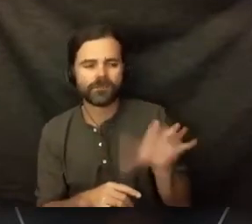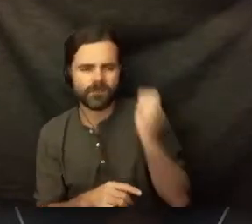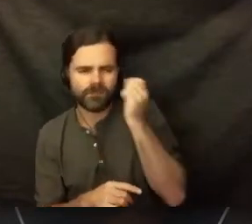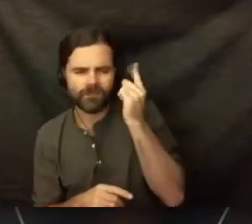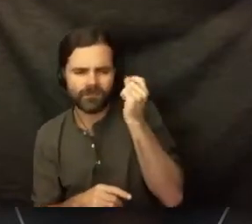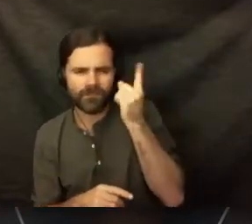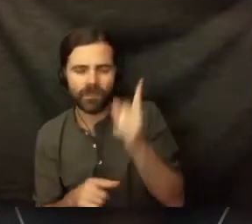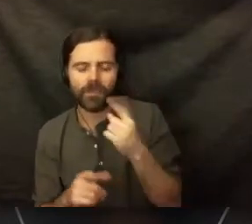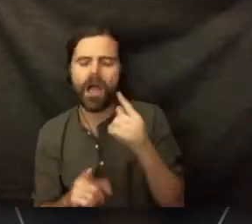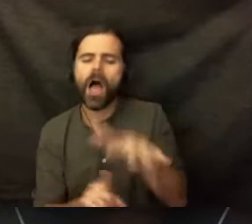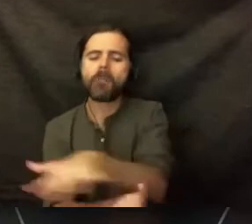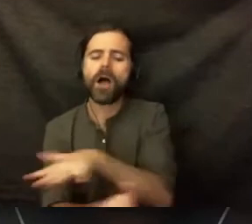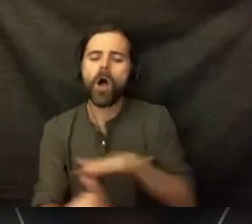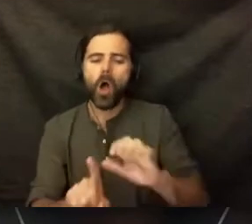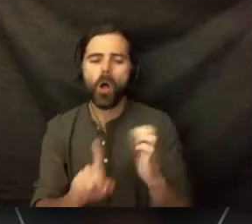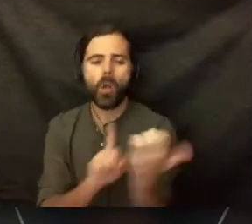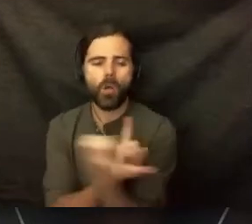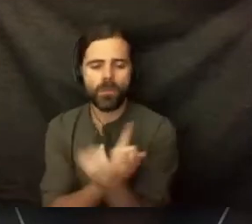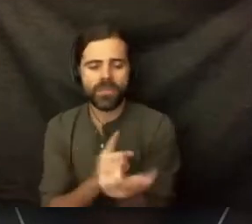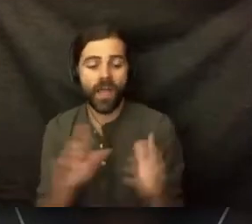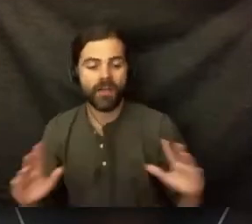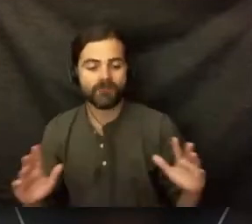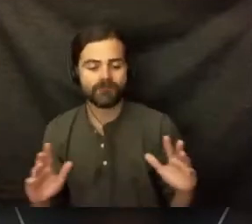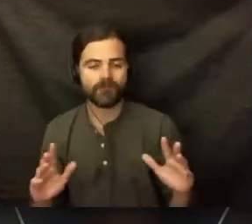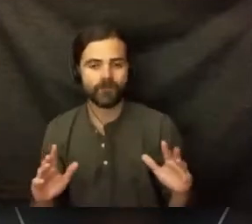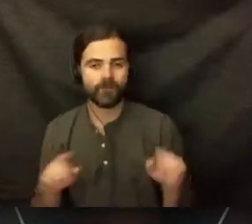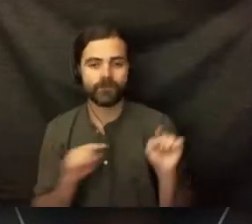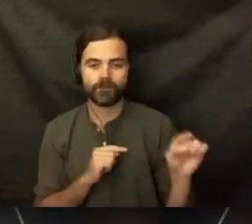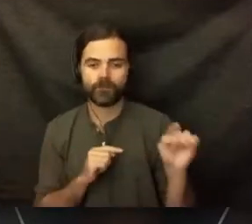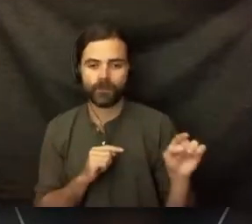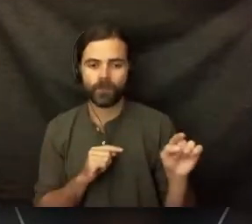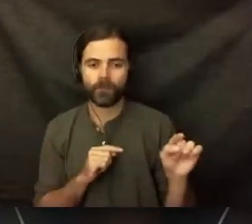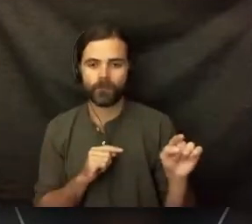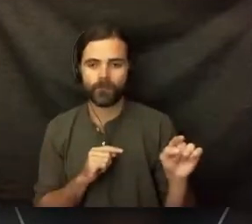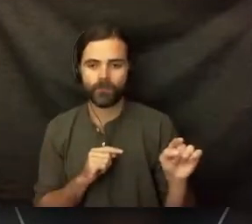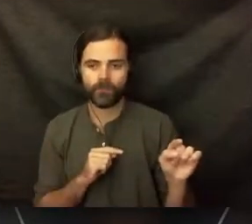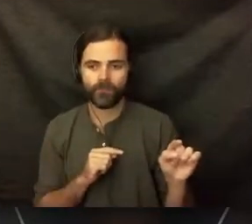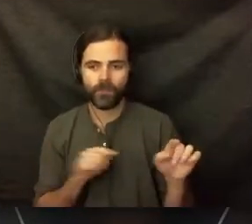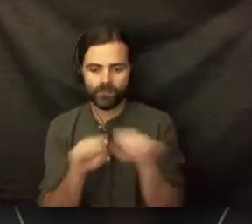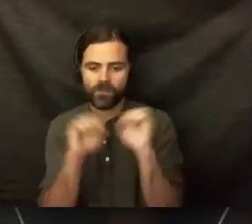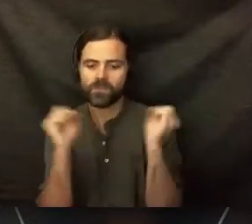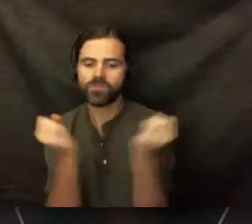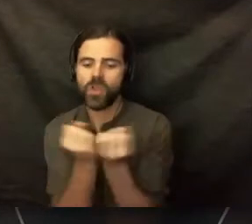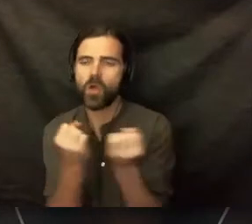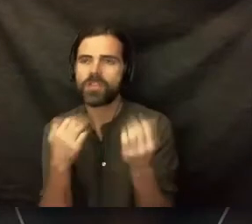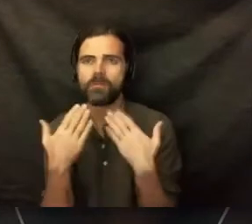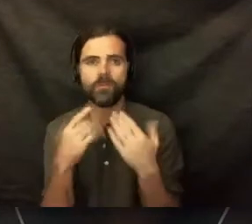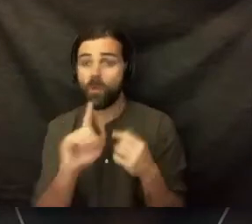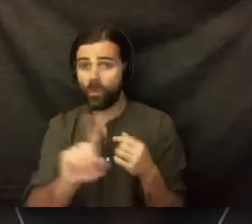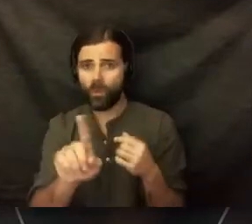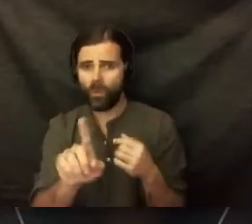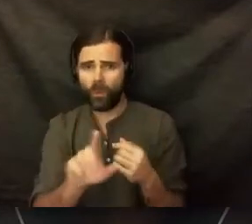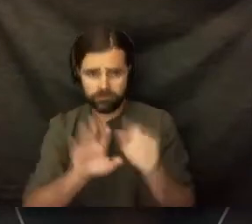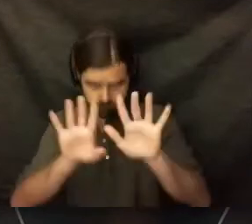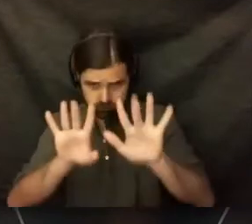and other nonlinear benefits. And these are not immaterial. This is not a social ROI conversation. These are actually sitting on people's